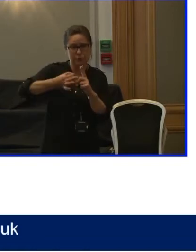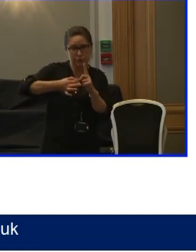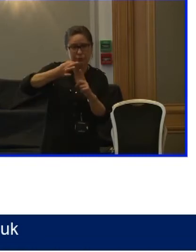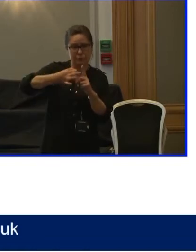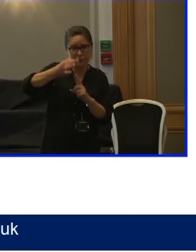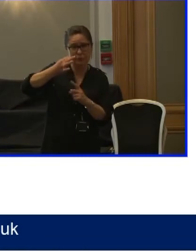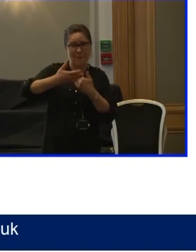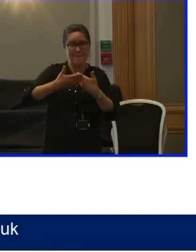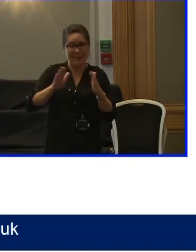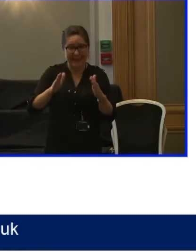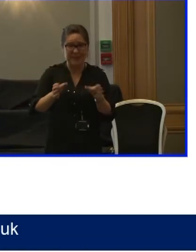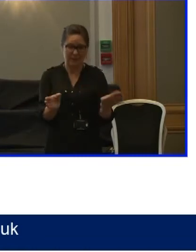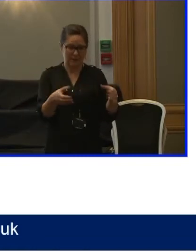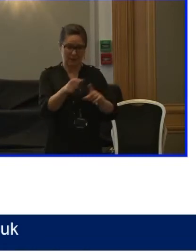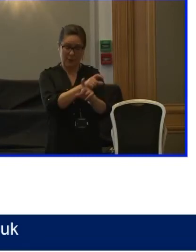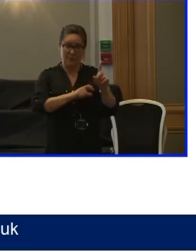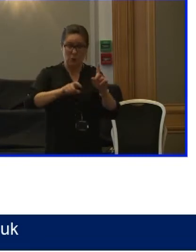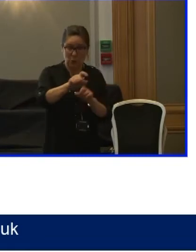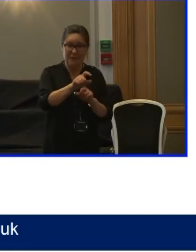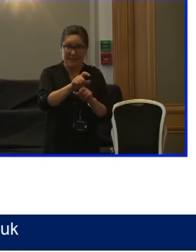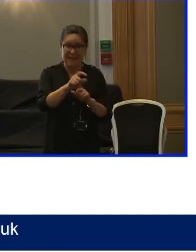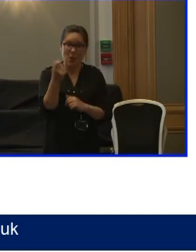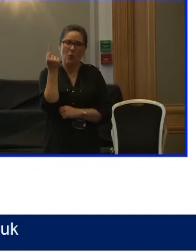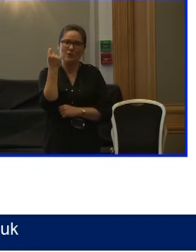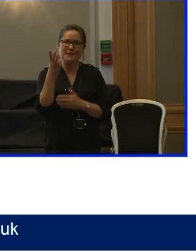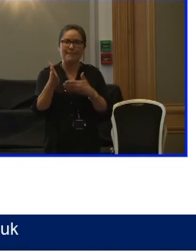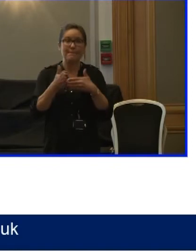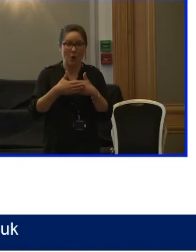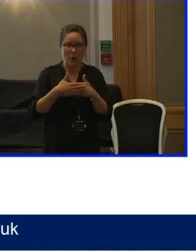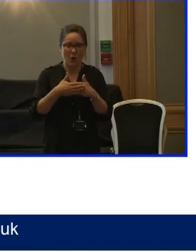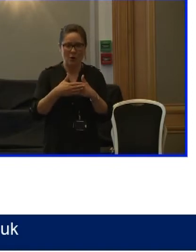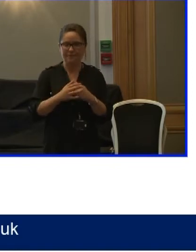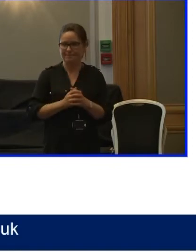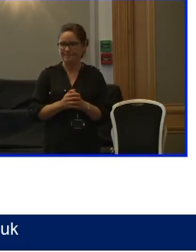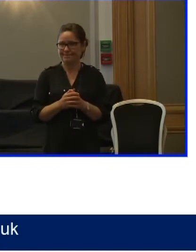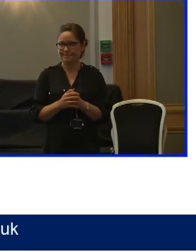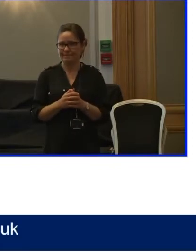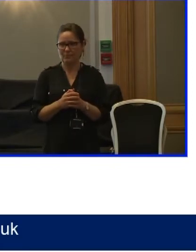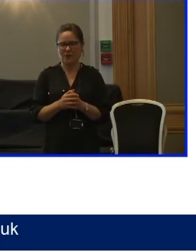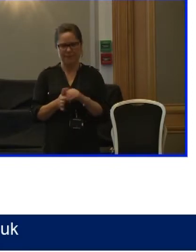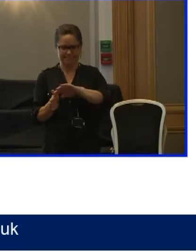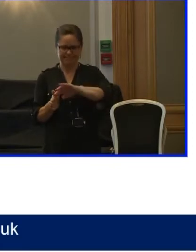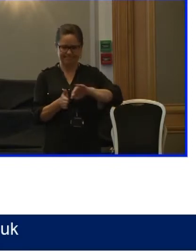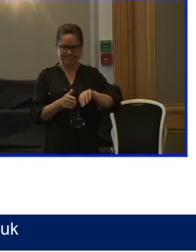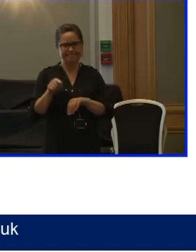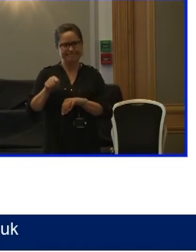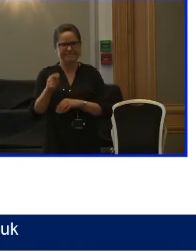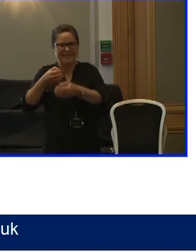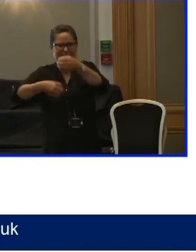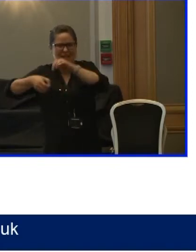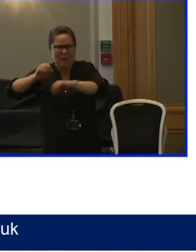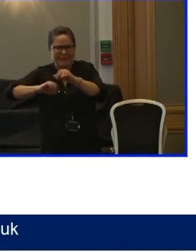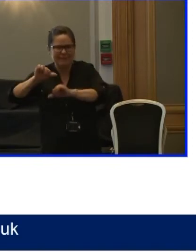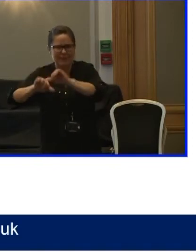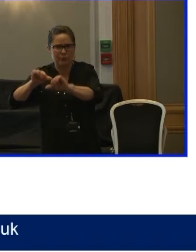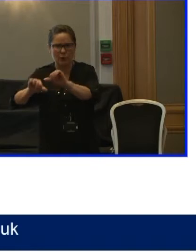and are aware of research and clinical trials. So the other side of this coin is the scientific progress, finding those